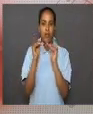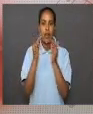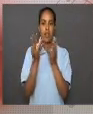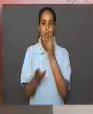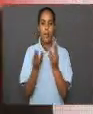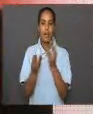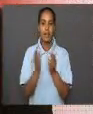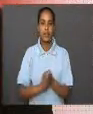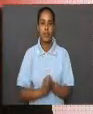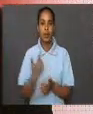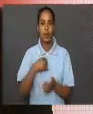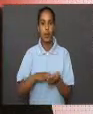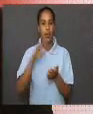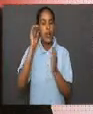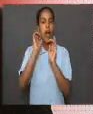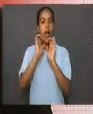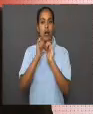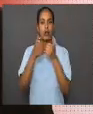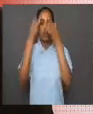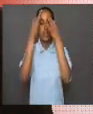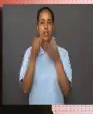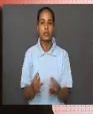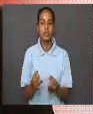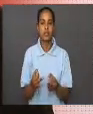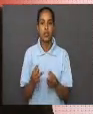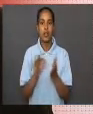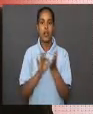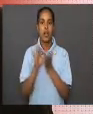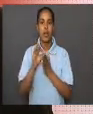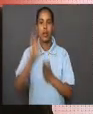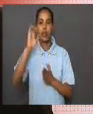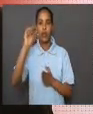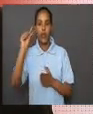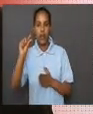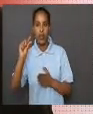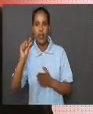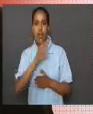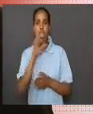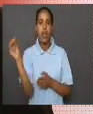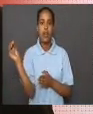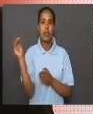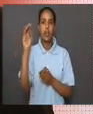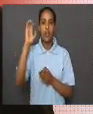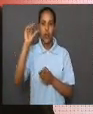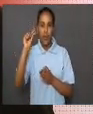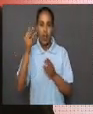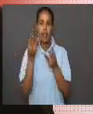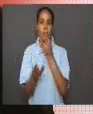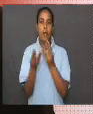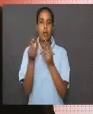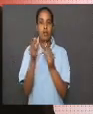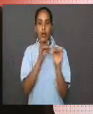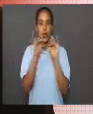mass. We learned how to determine number of equivalents and equivalent